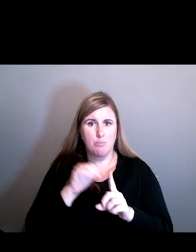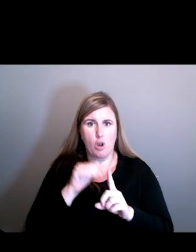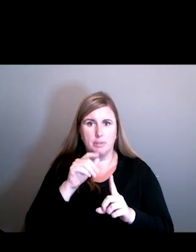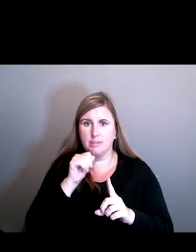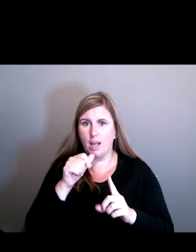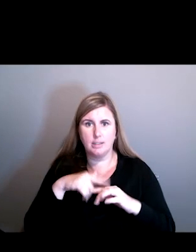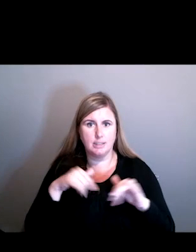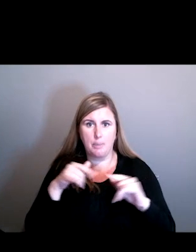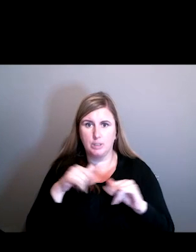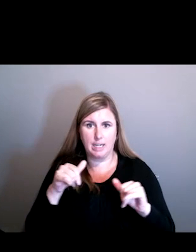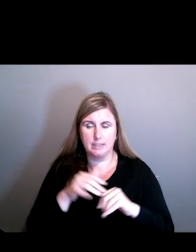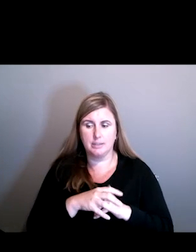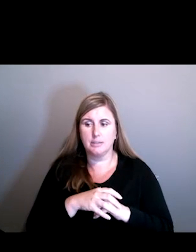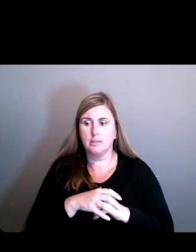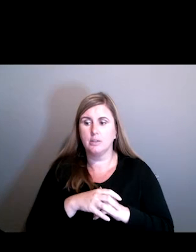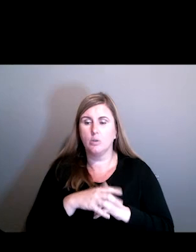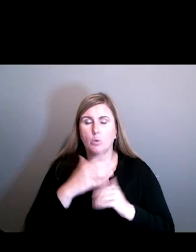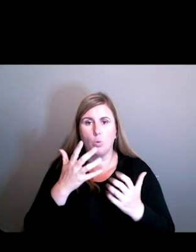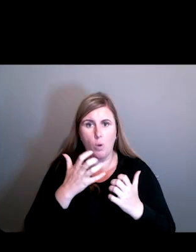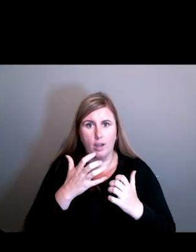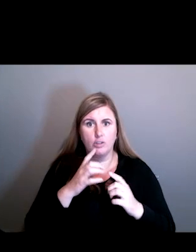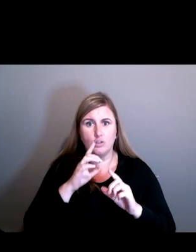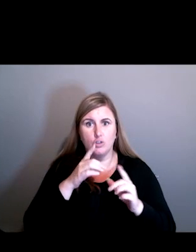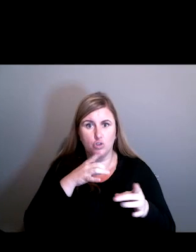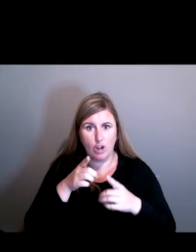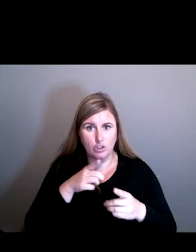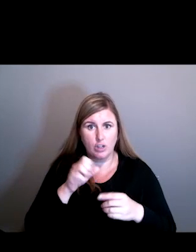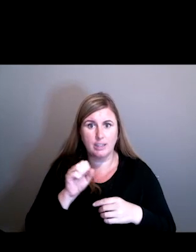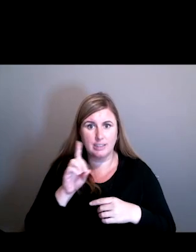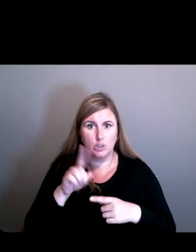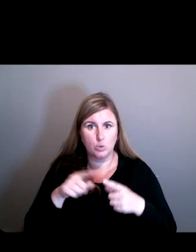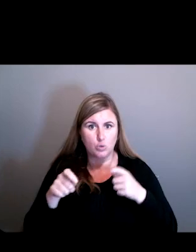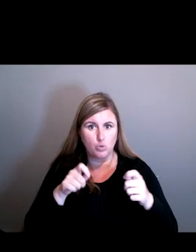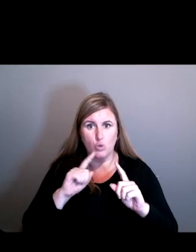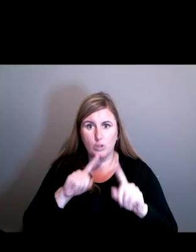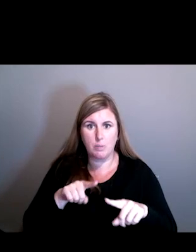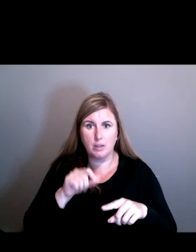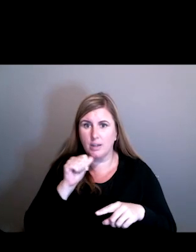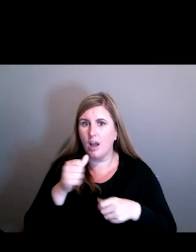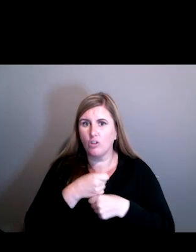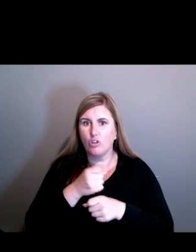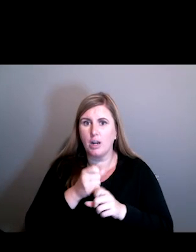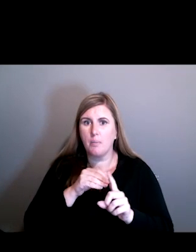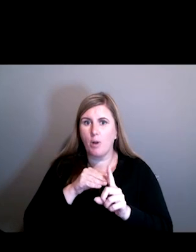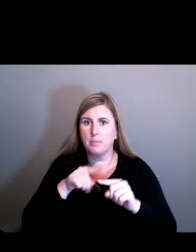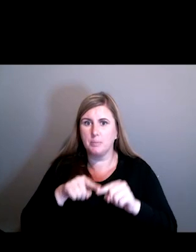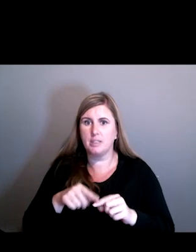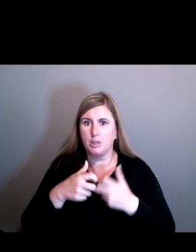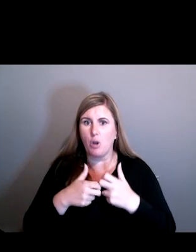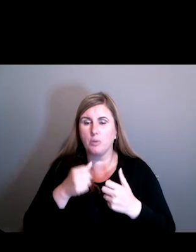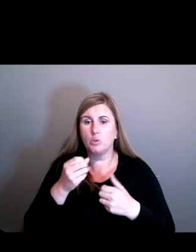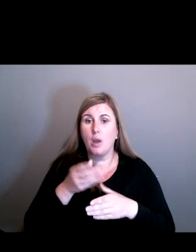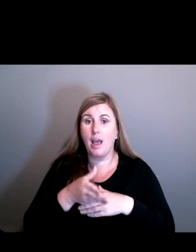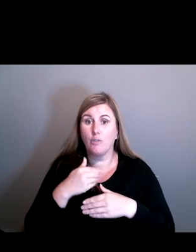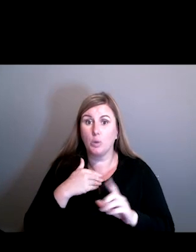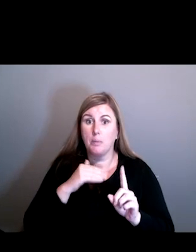prompt. So it's a 0-second prompt. It's not simultaneous. We want the direction, or the SD, to control the response and